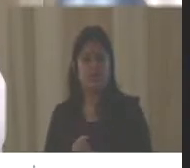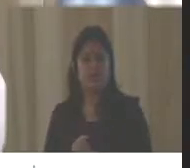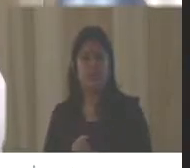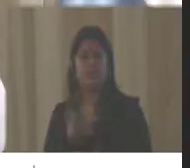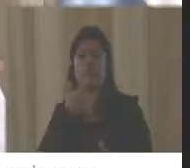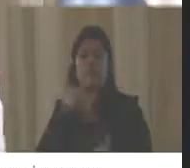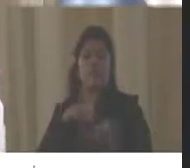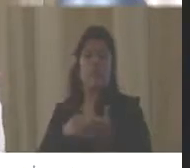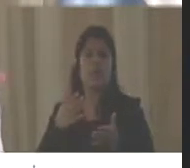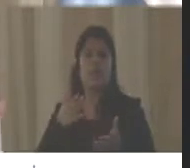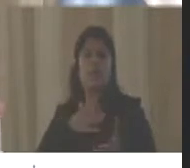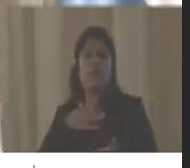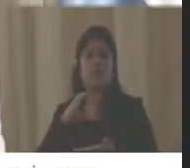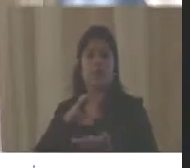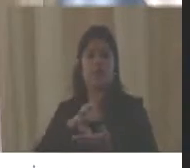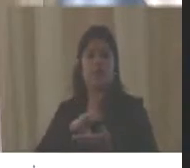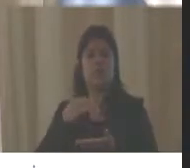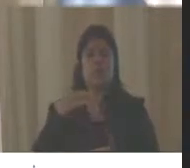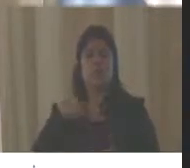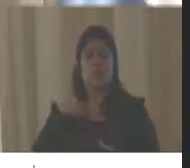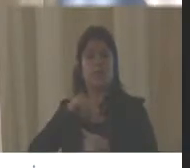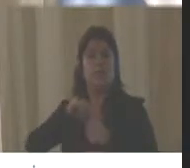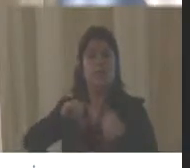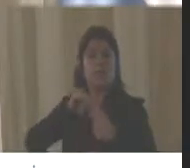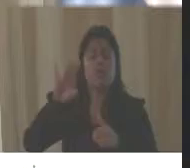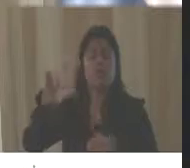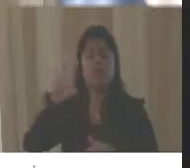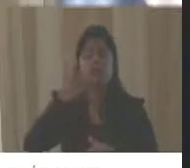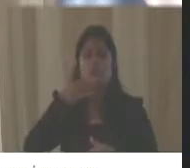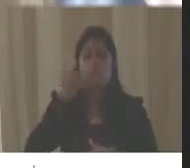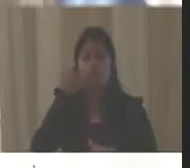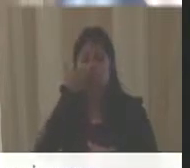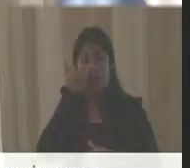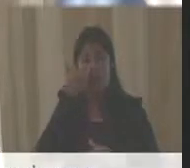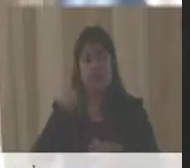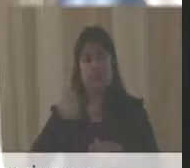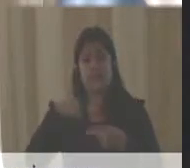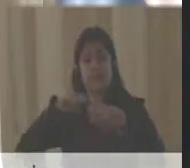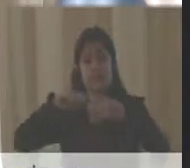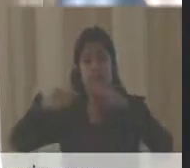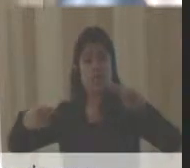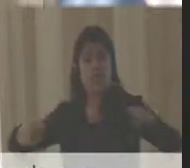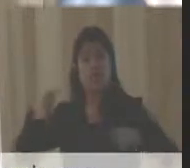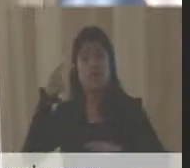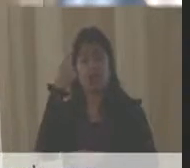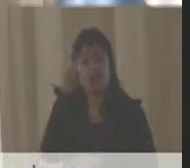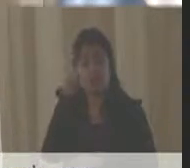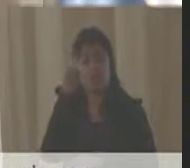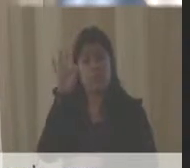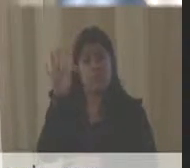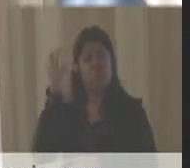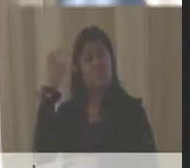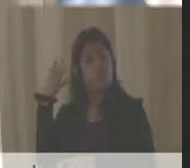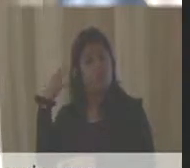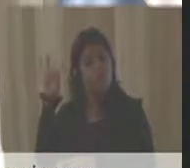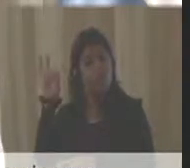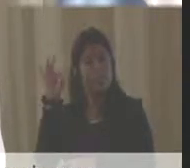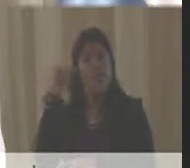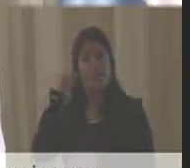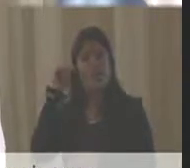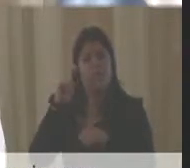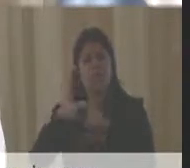not happen. And I'm just referring to my city in Cartagena de Indias. It's my city. And up